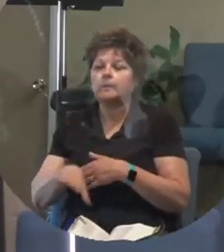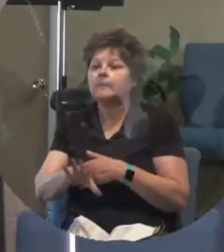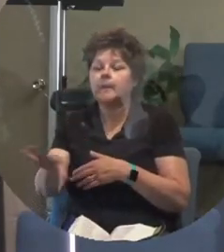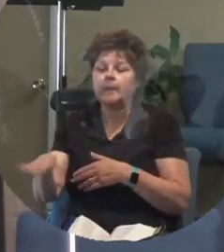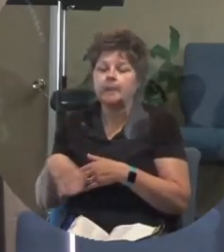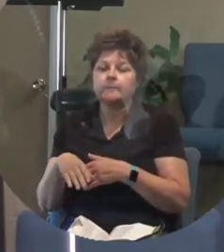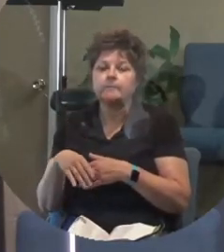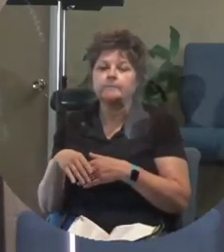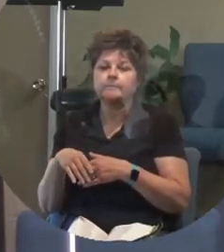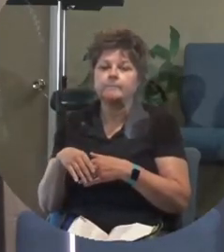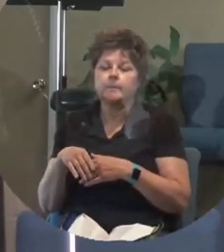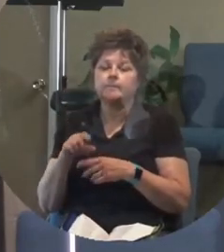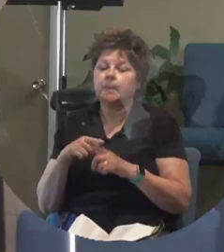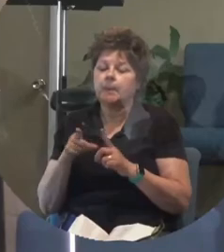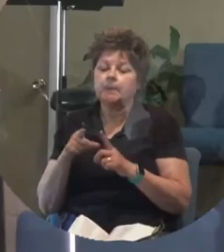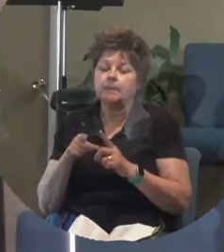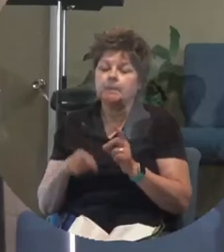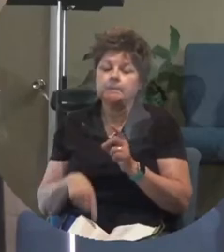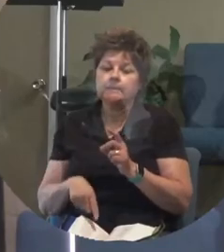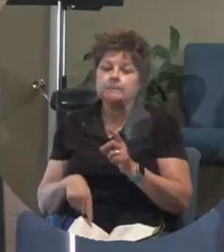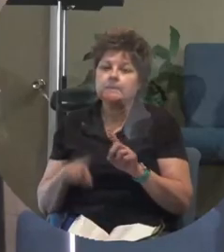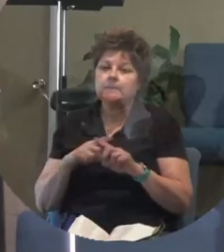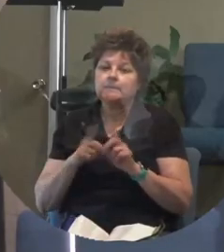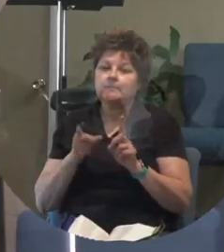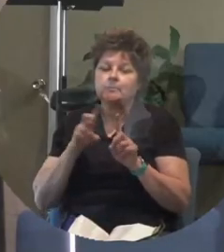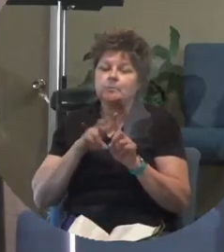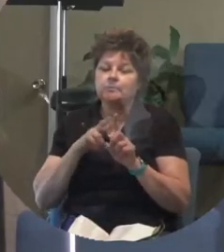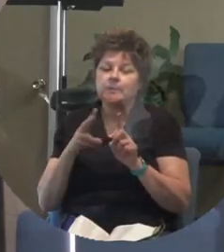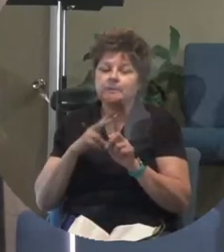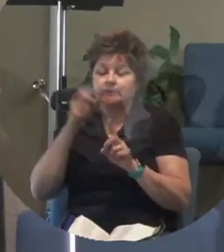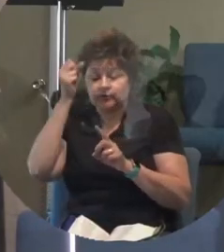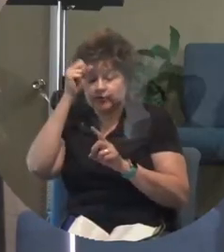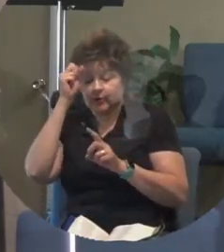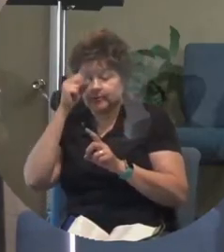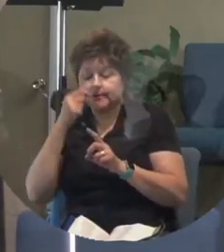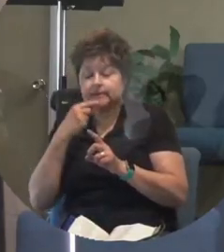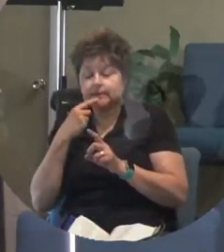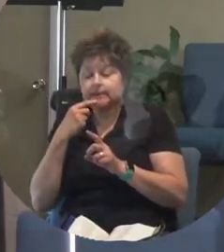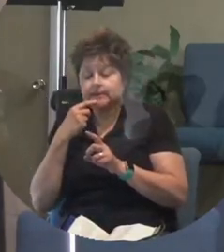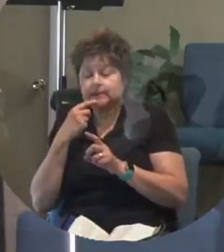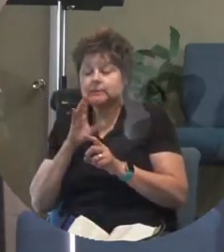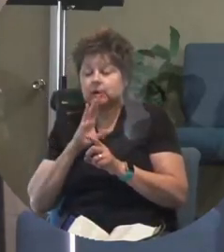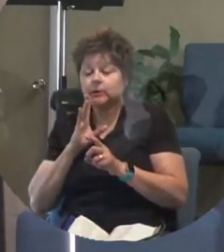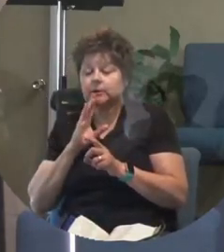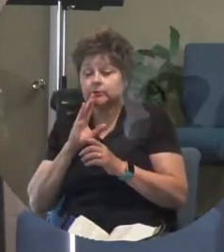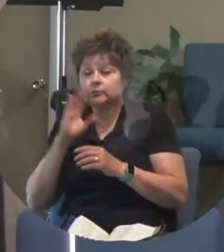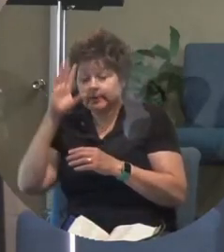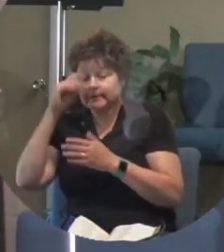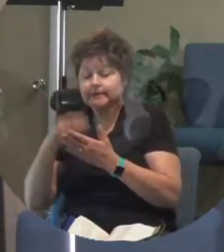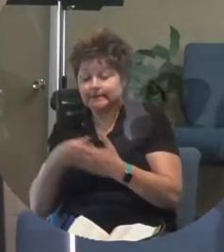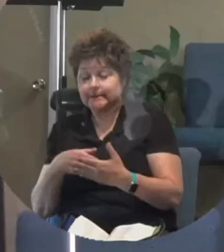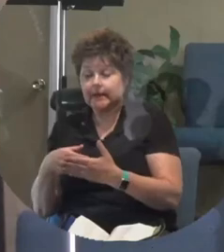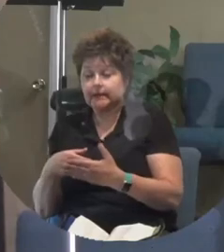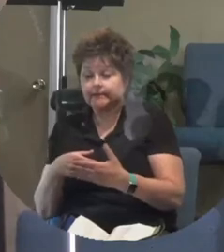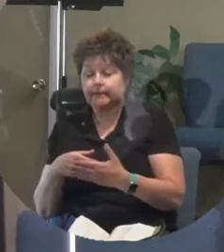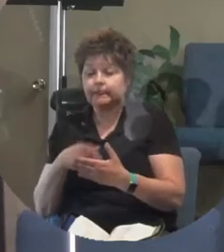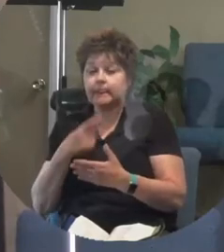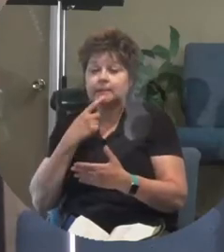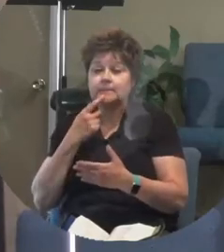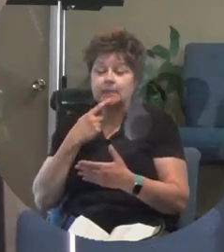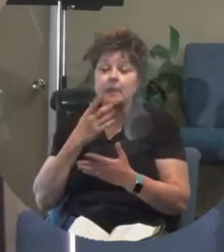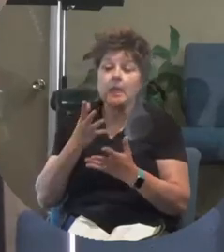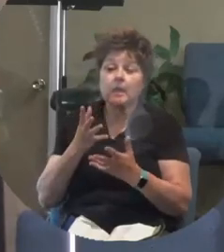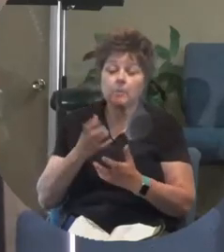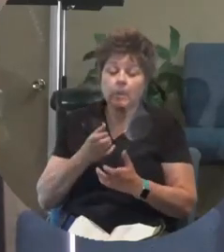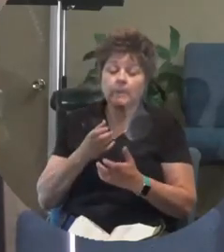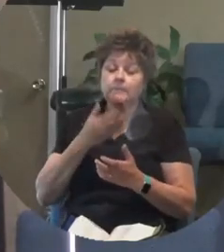this is a holistic approach. Solomon's going, I want you, son. And remember, he's talking to his son. He's saying, son, I want